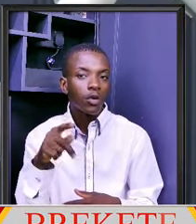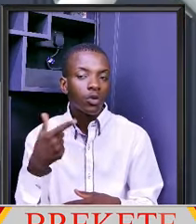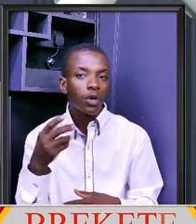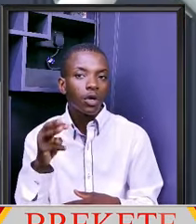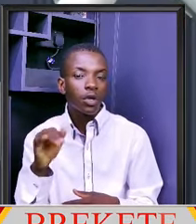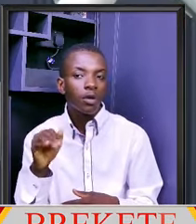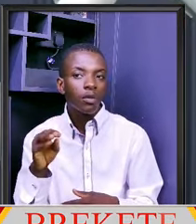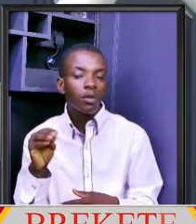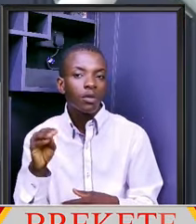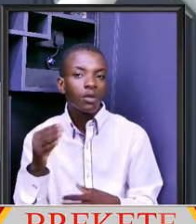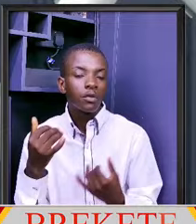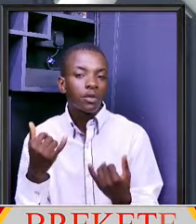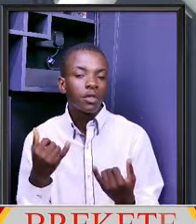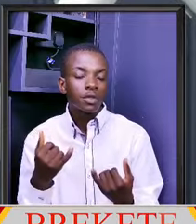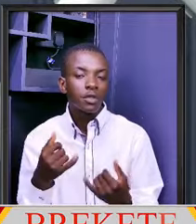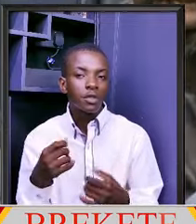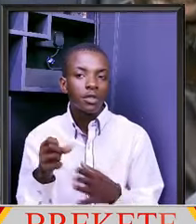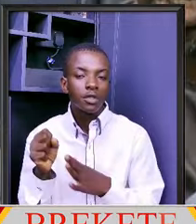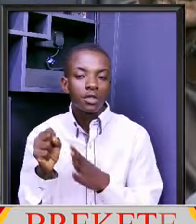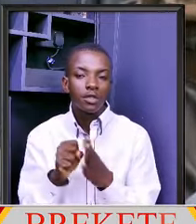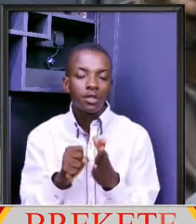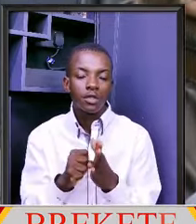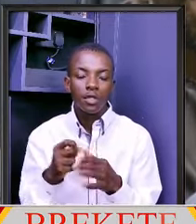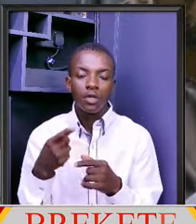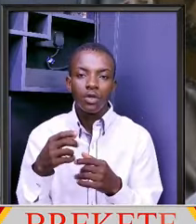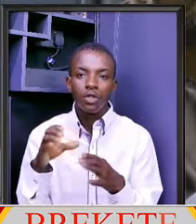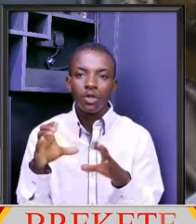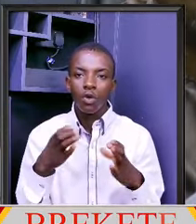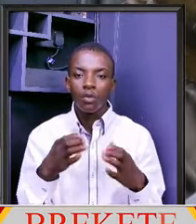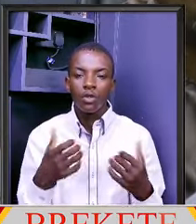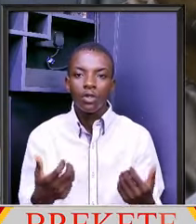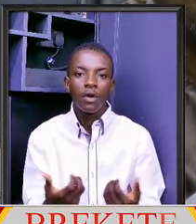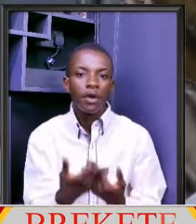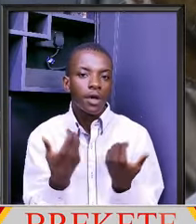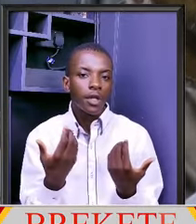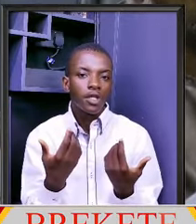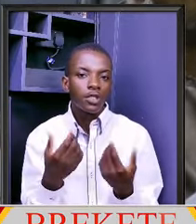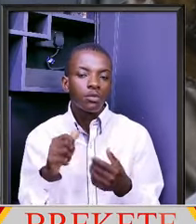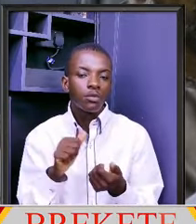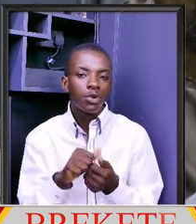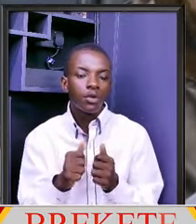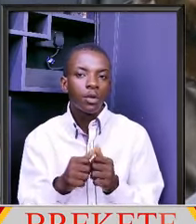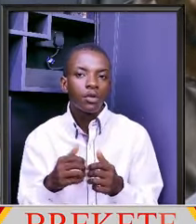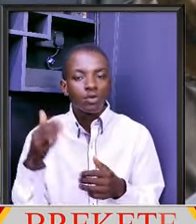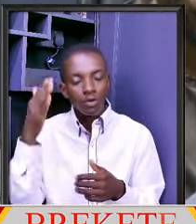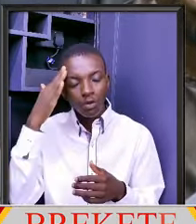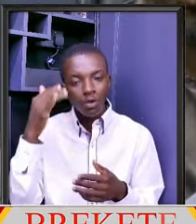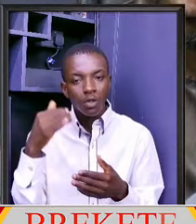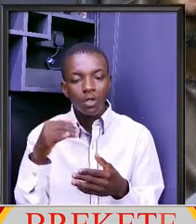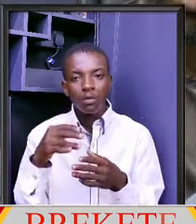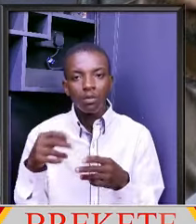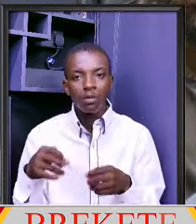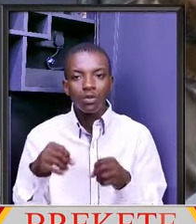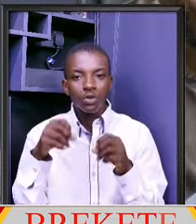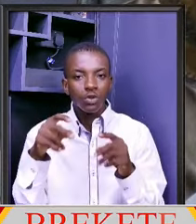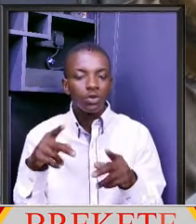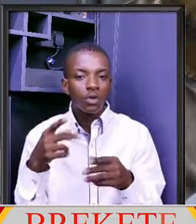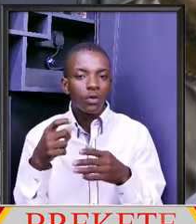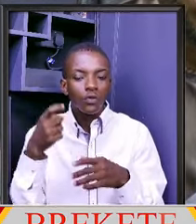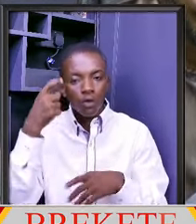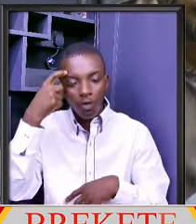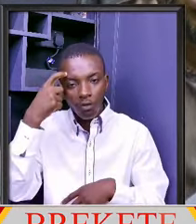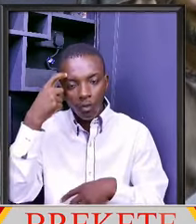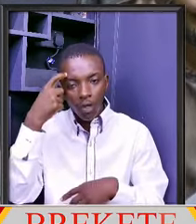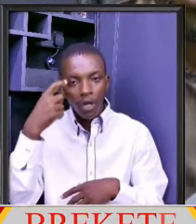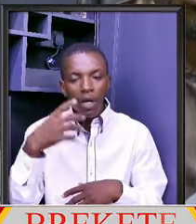State Governor, the present Akwa Ibom State Governor, on this communal clash issue. make we know the position of the